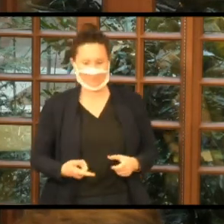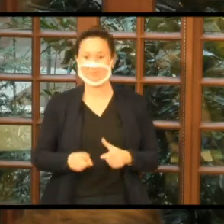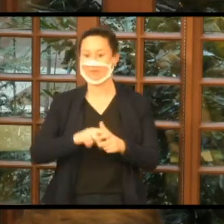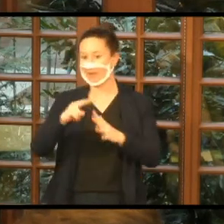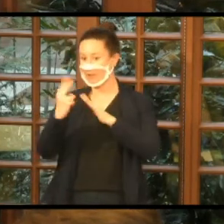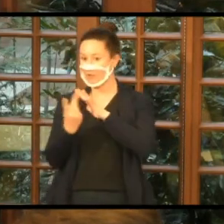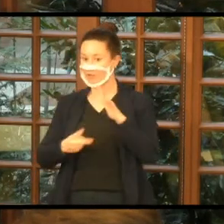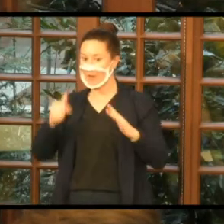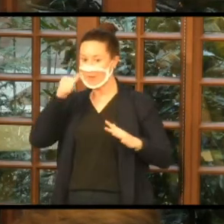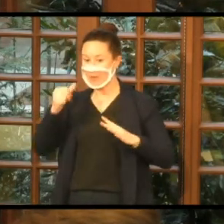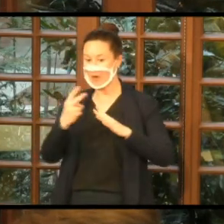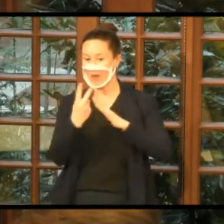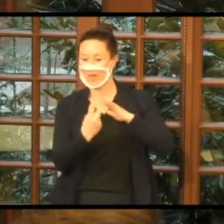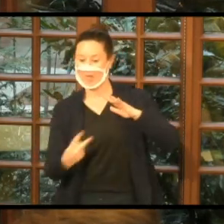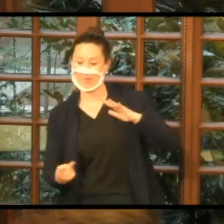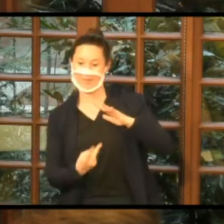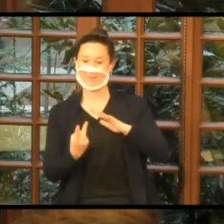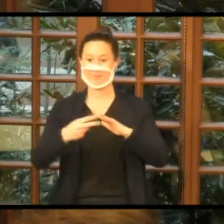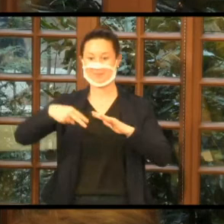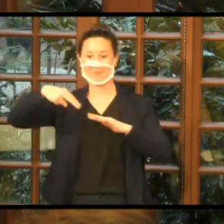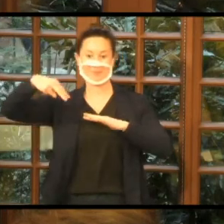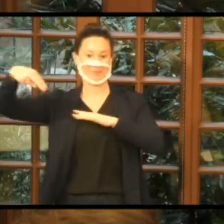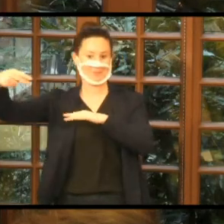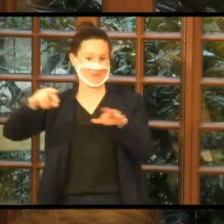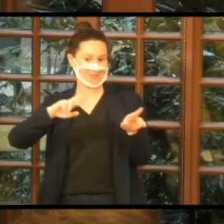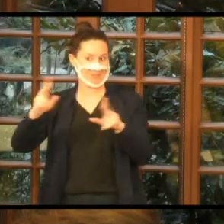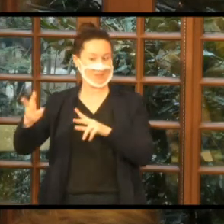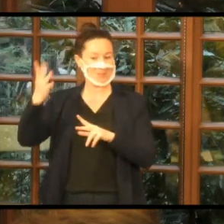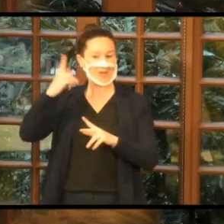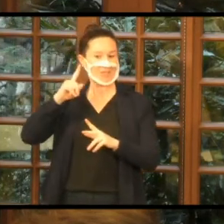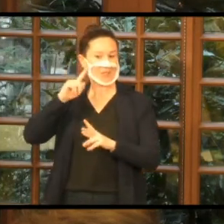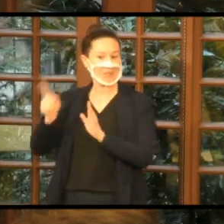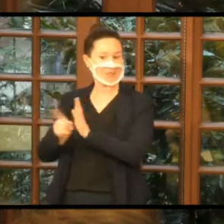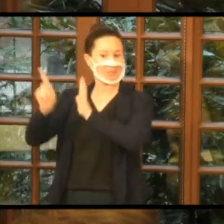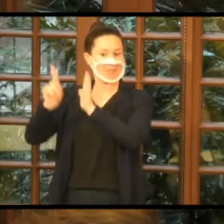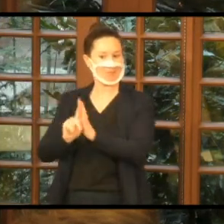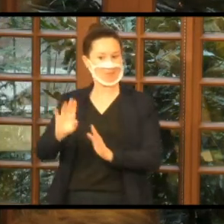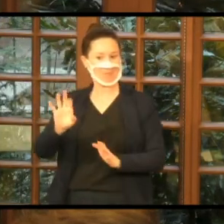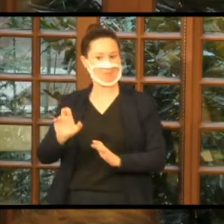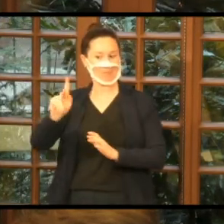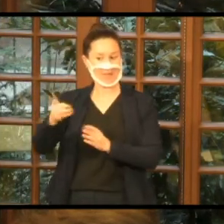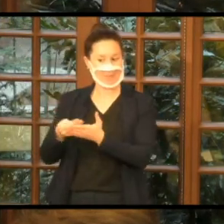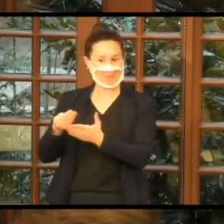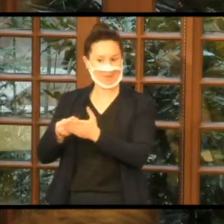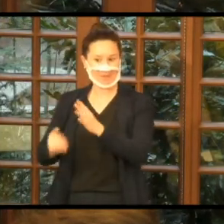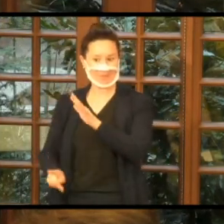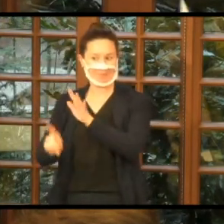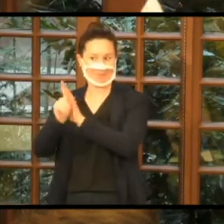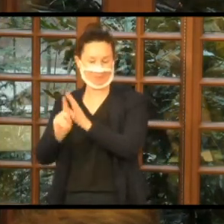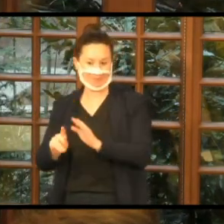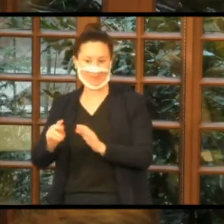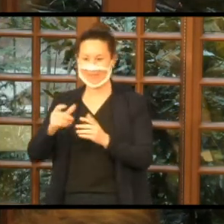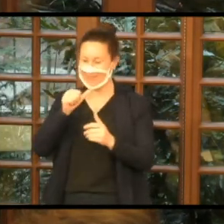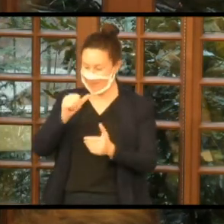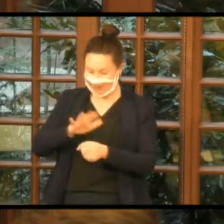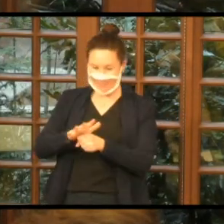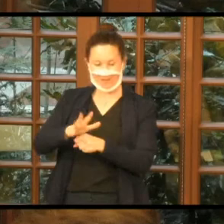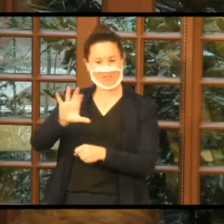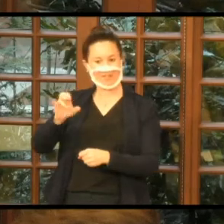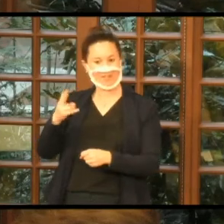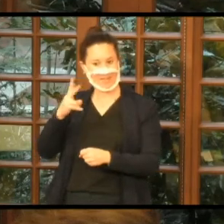the surface, roused by the dinging of her bank app, a little freelance cash, enough breath to get through the end of the year.